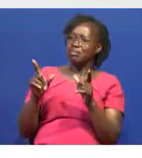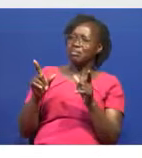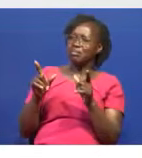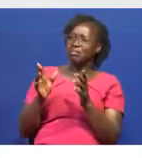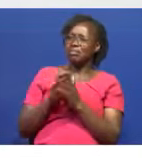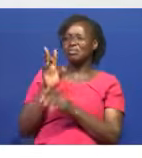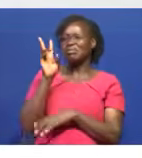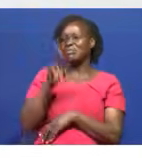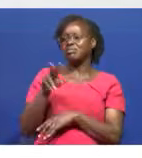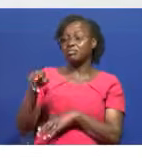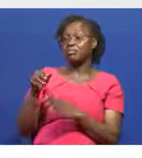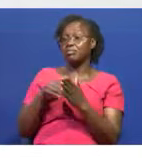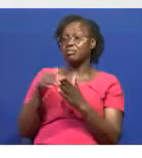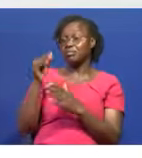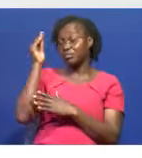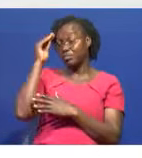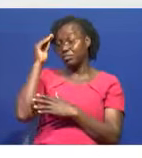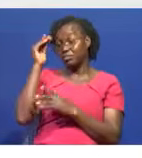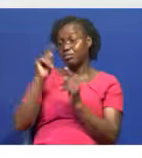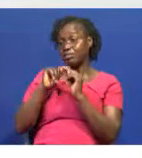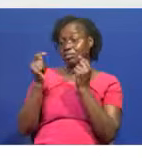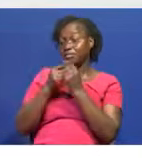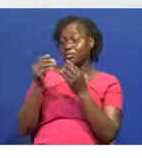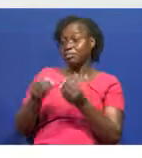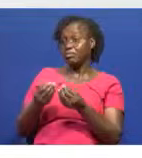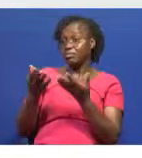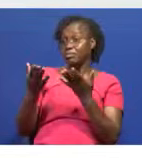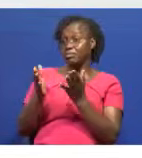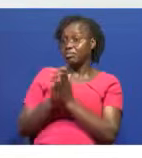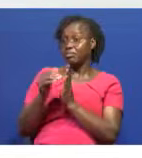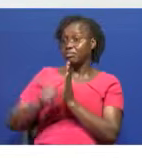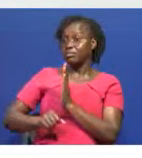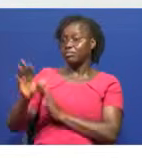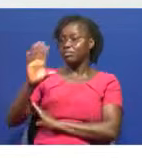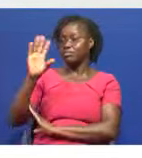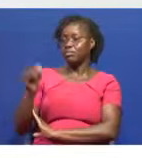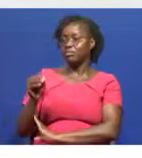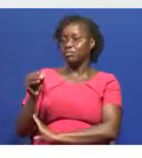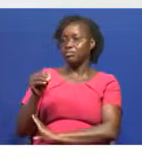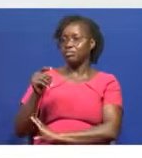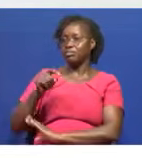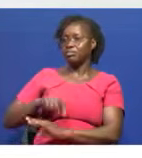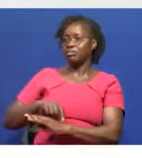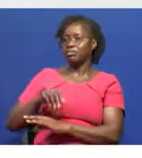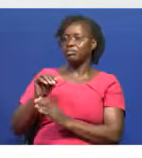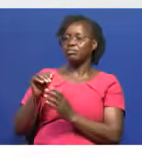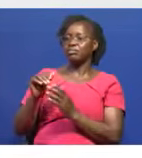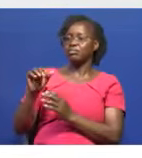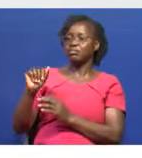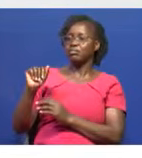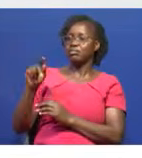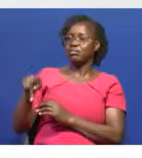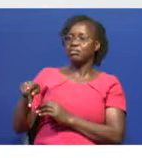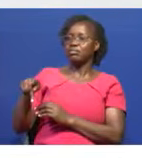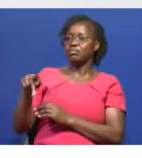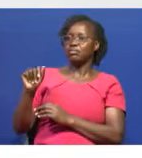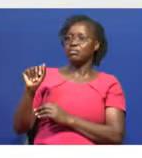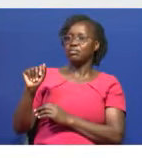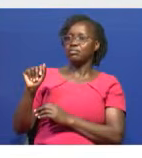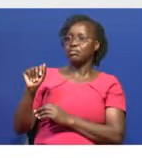form of discrimination against education, the type of education that were given in the South African during the apartheid. You see, that's 1976.